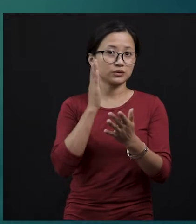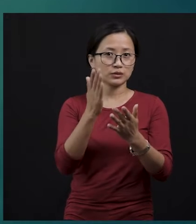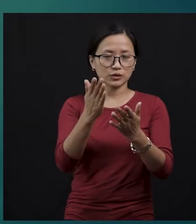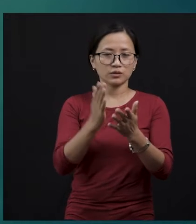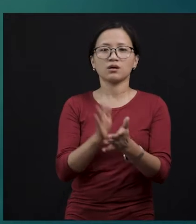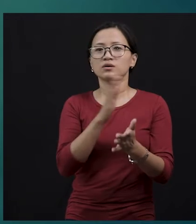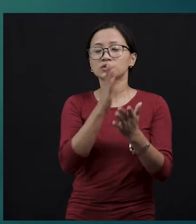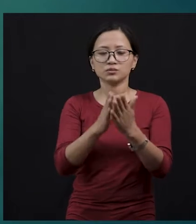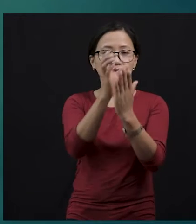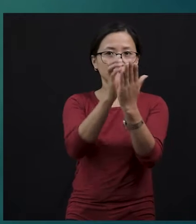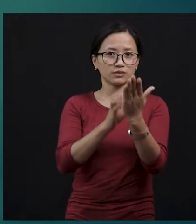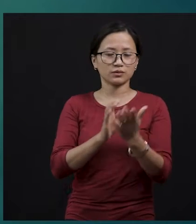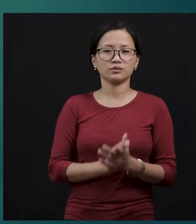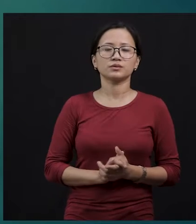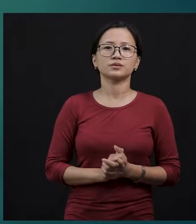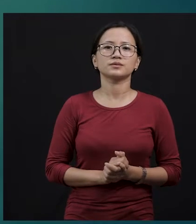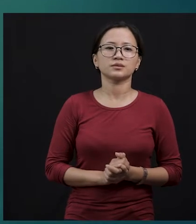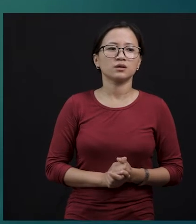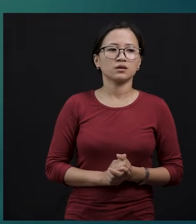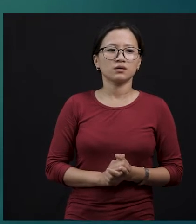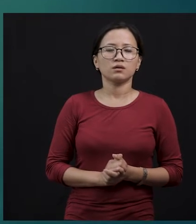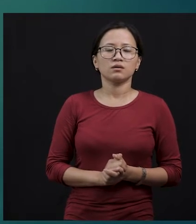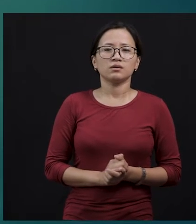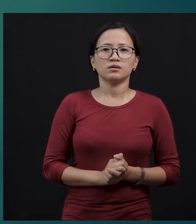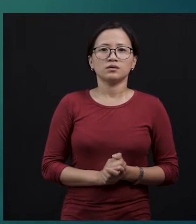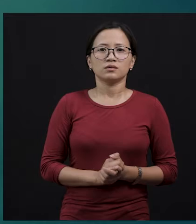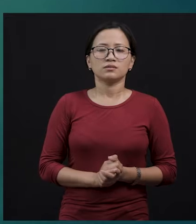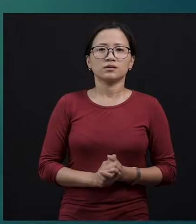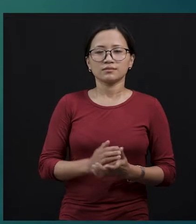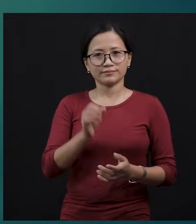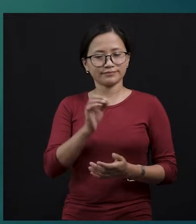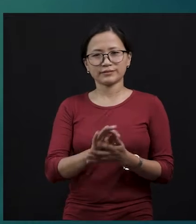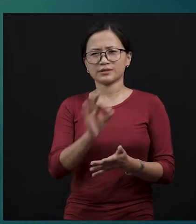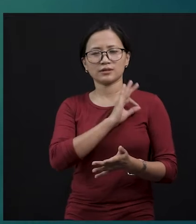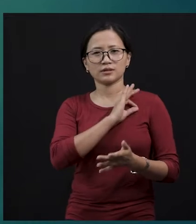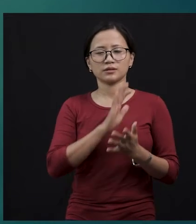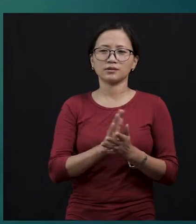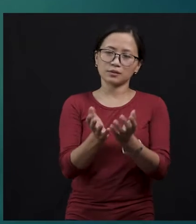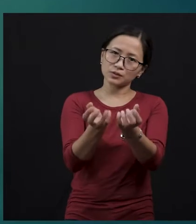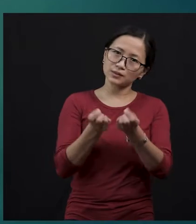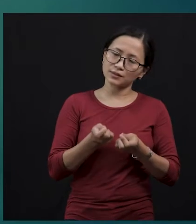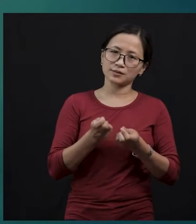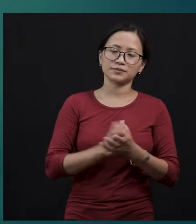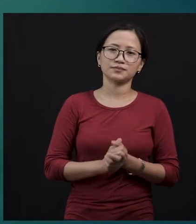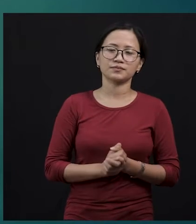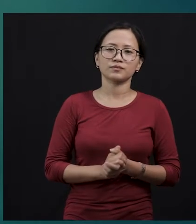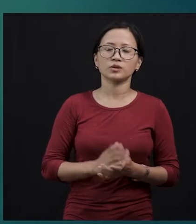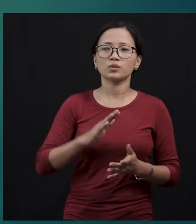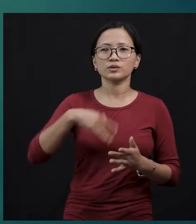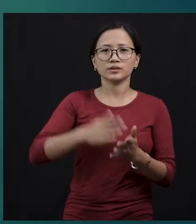and read the poem with appreciation. Appreciation means admiring and appreciating. But when it comes to